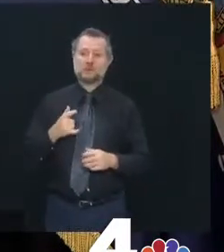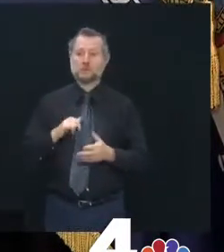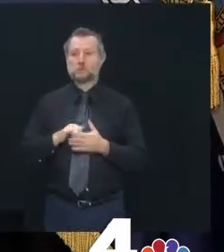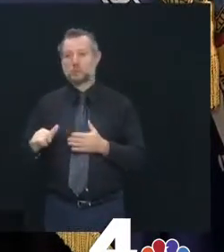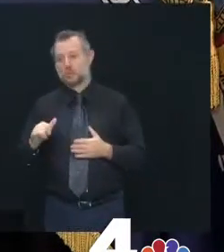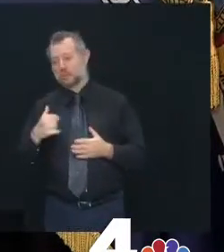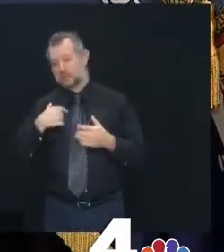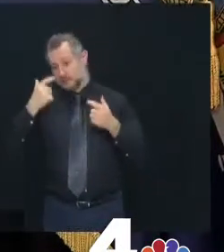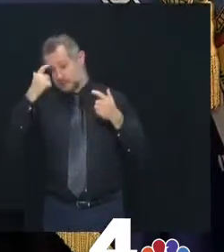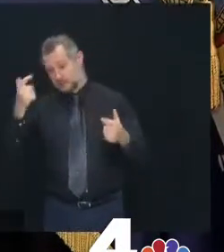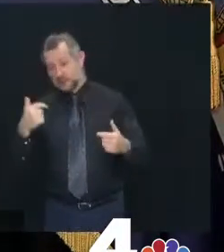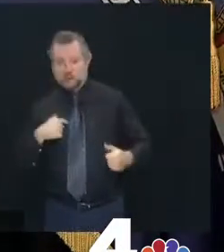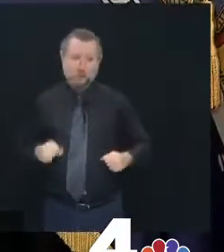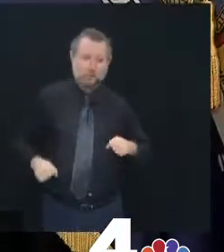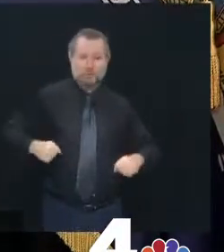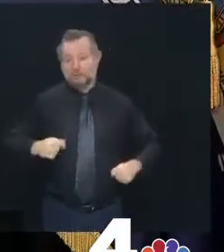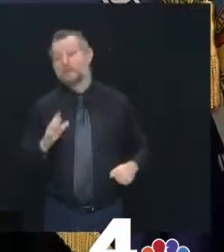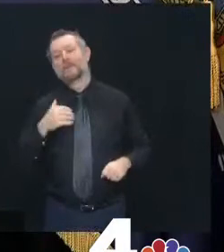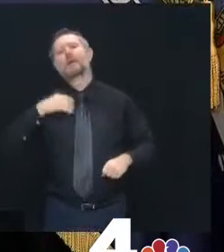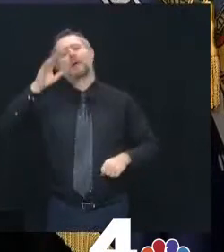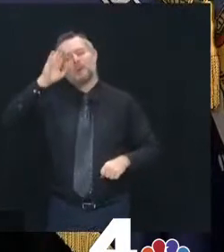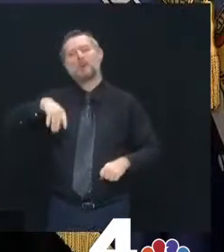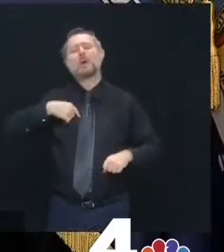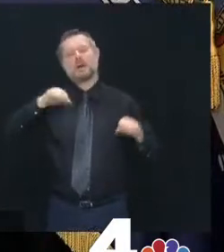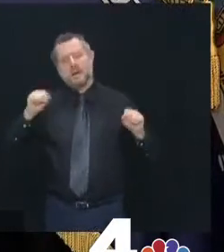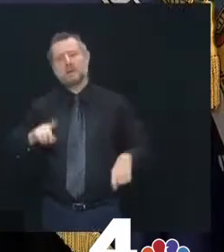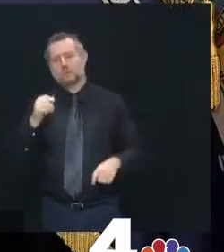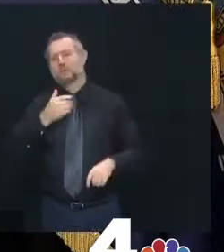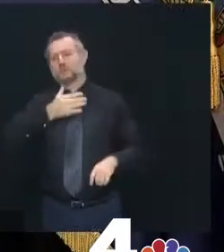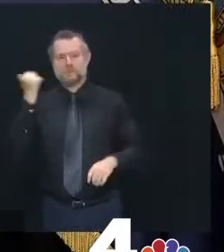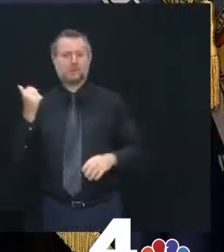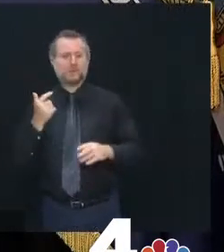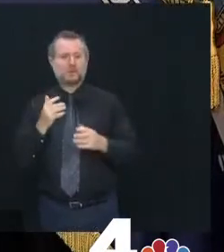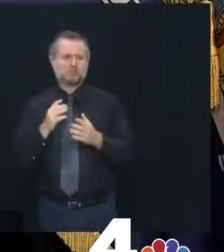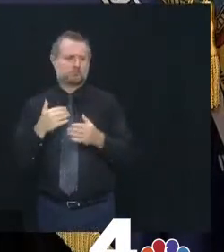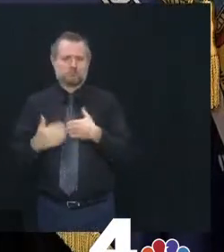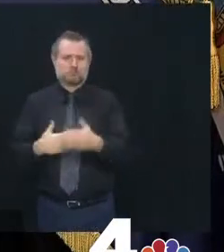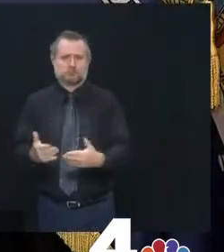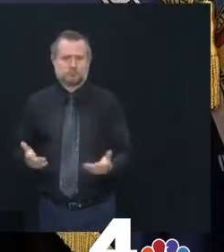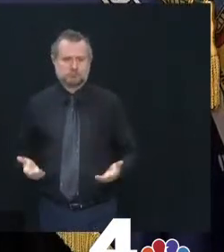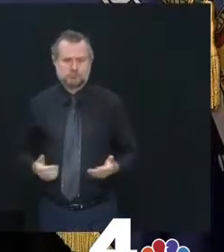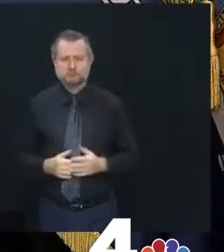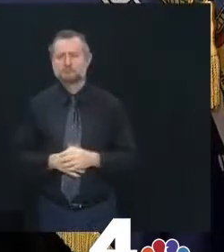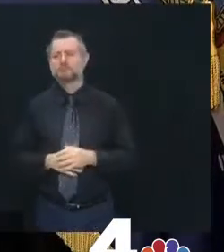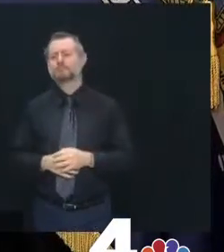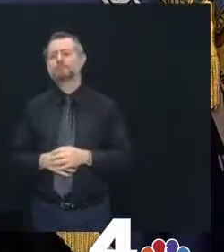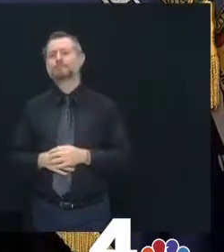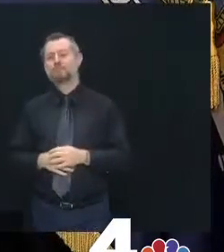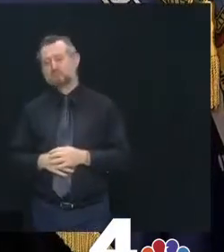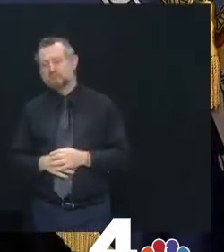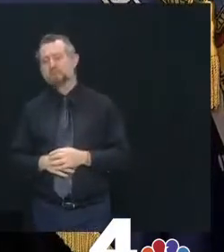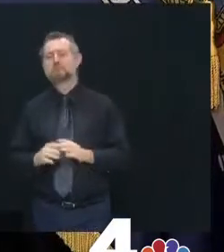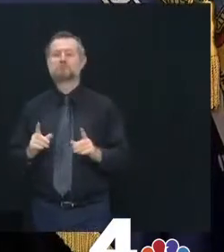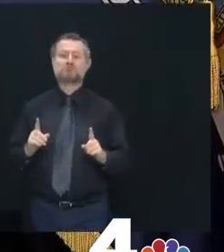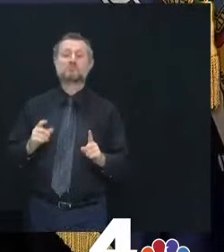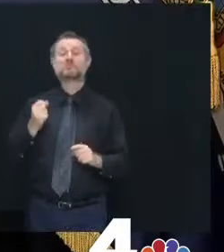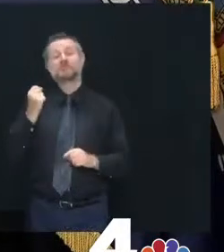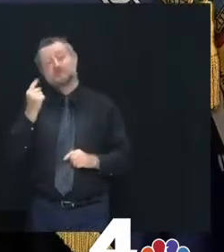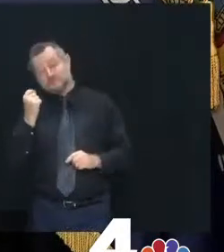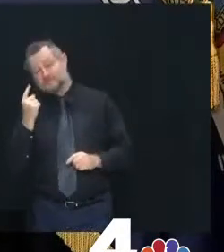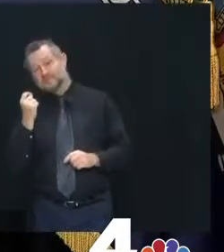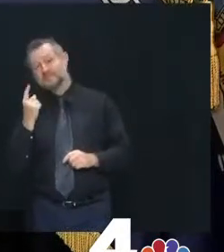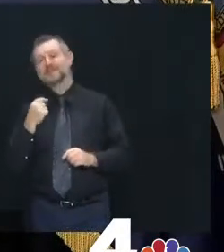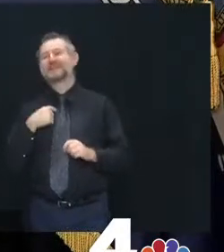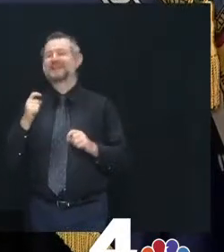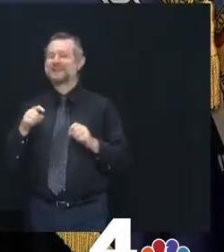we can do it faster, better than anyone else, right? Or at least we'll try to. But I don't know enough